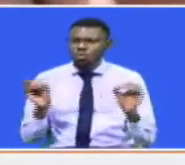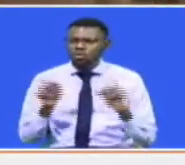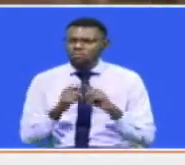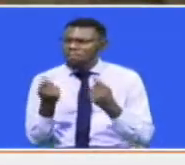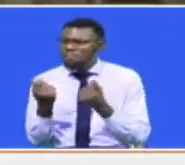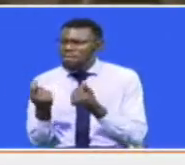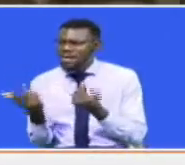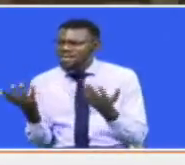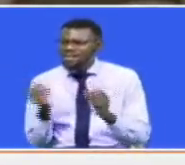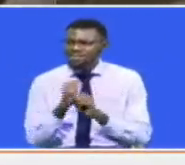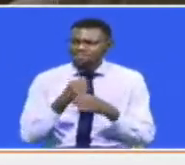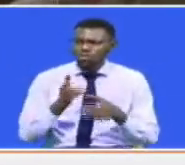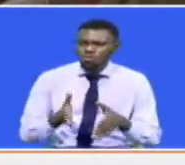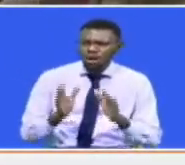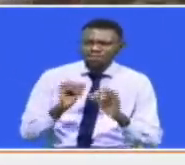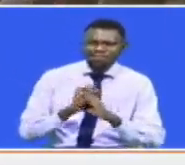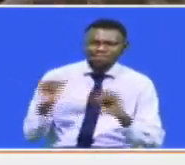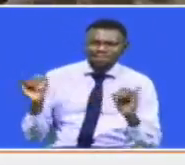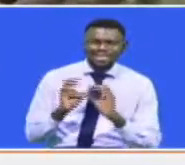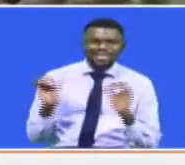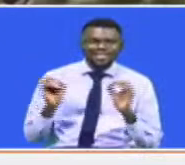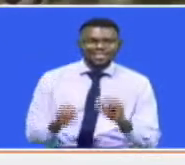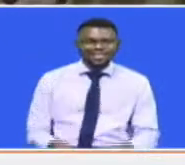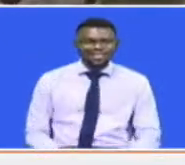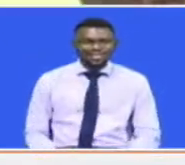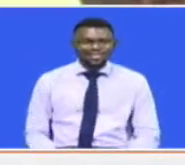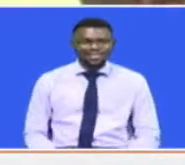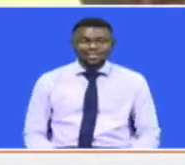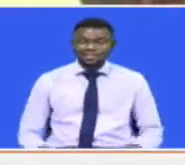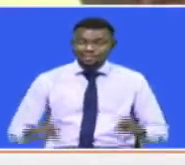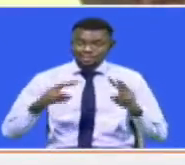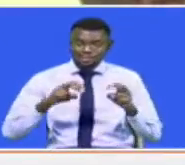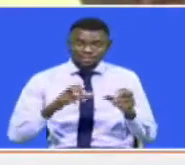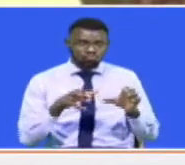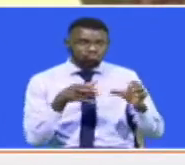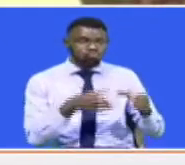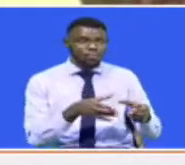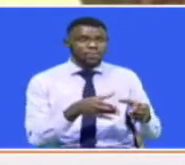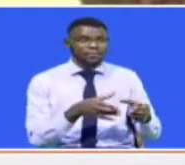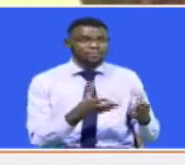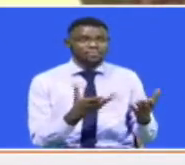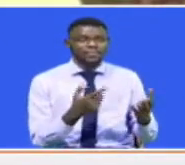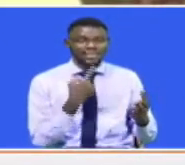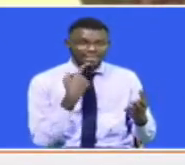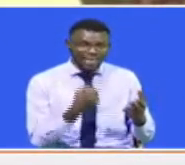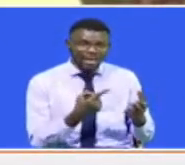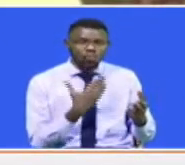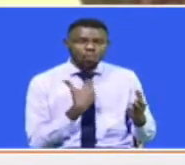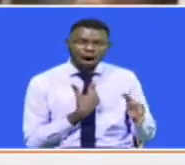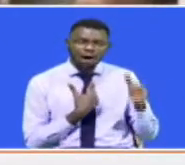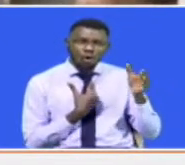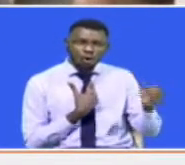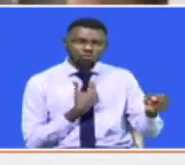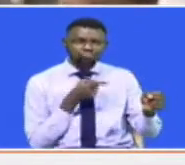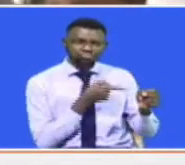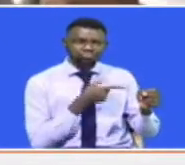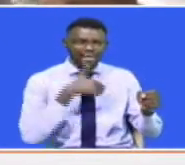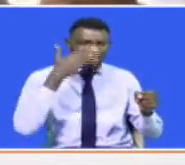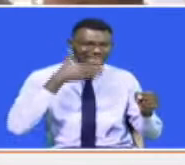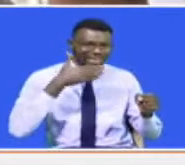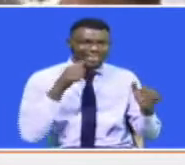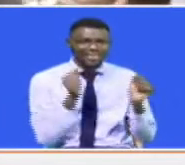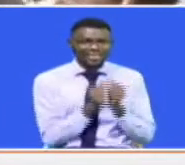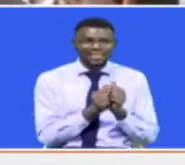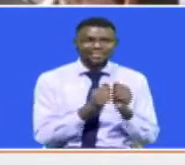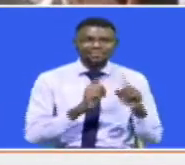others. Despite the plea by the investigating officer to hold him for 10 days, the presiding principal magistrate Tom